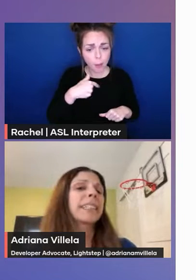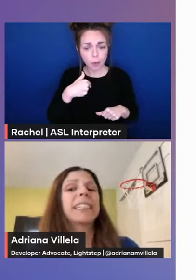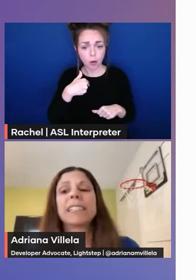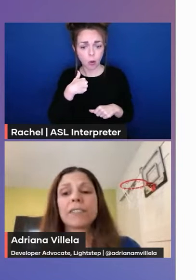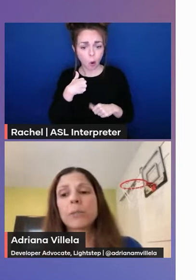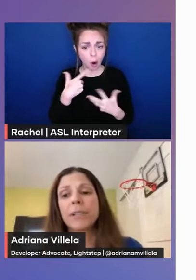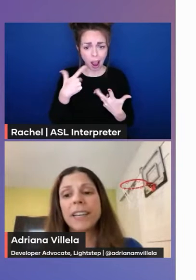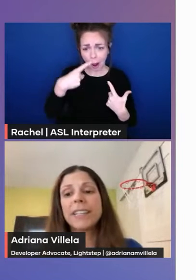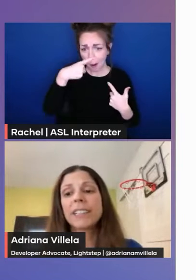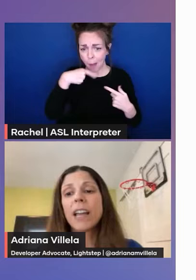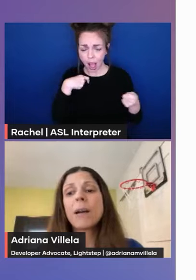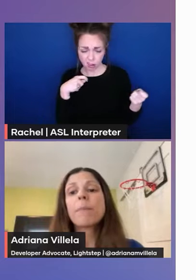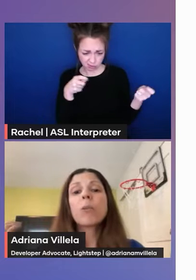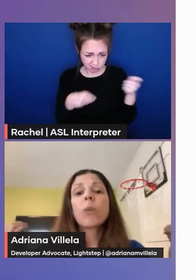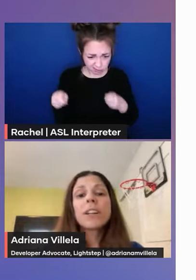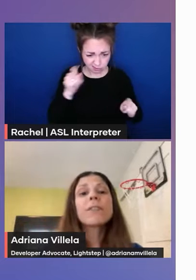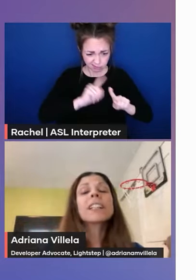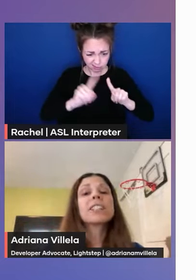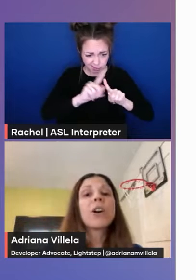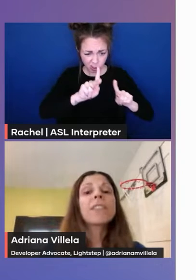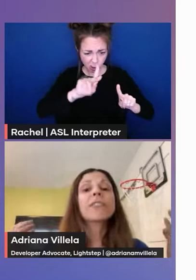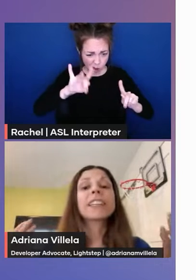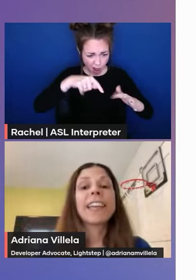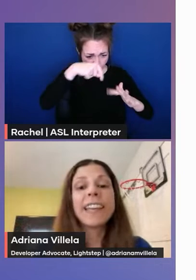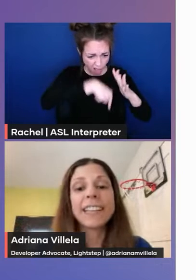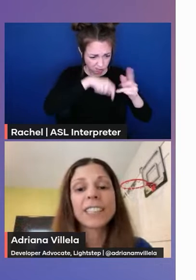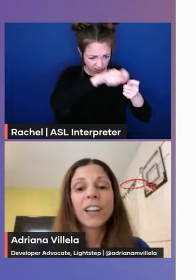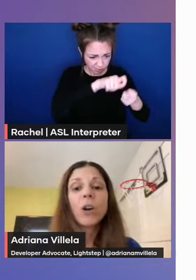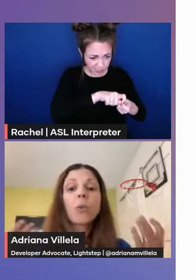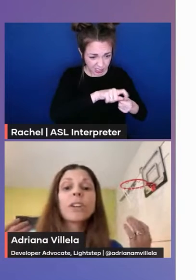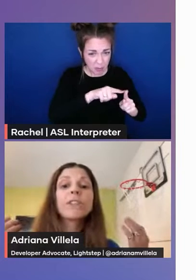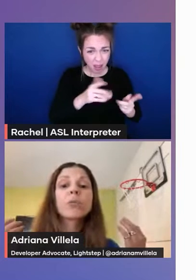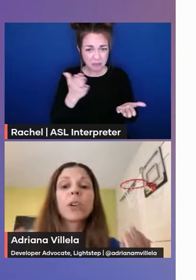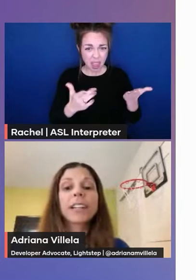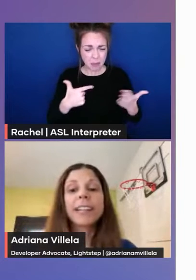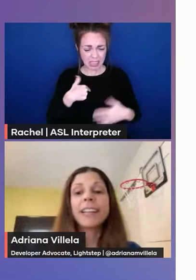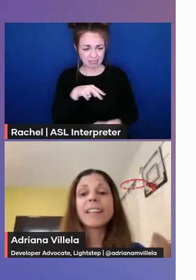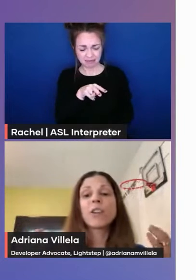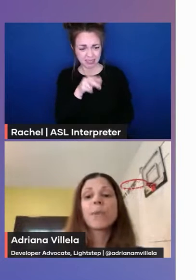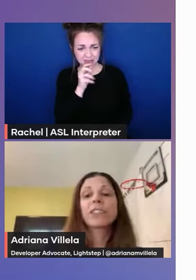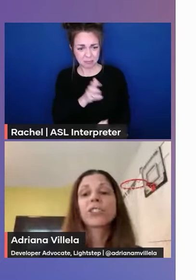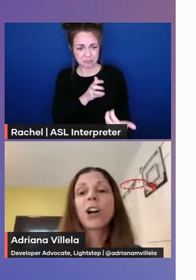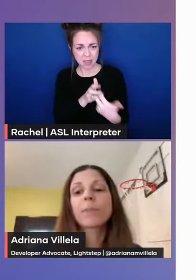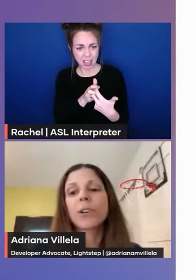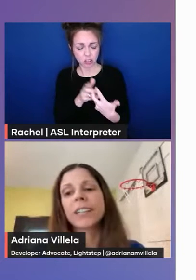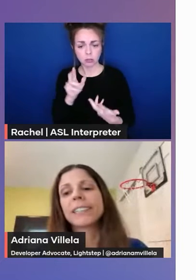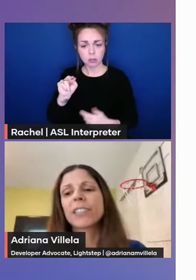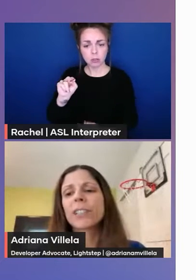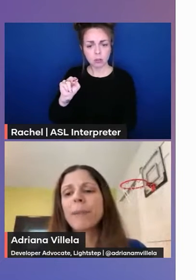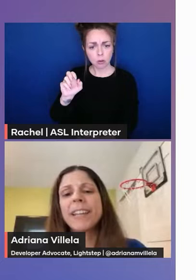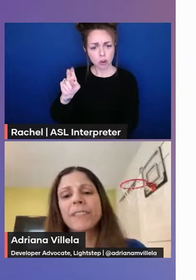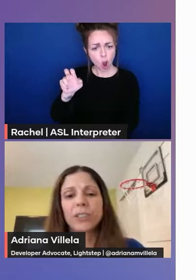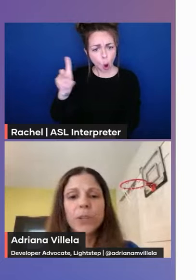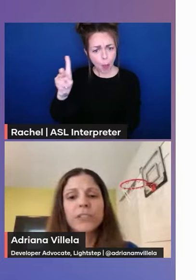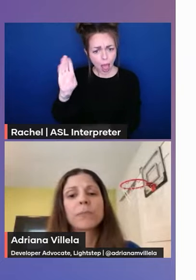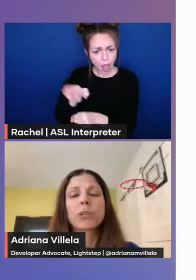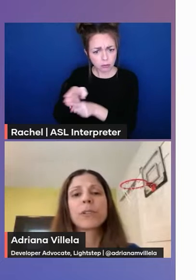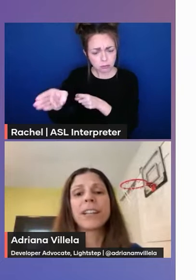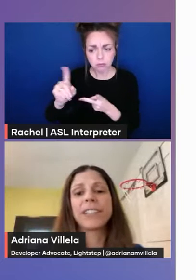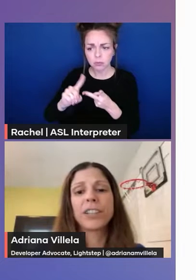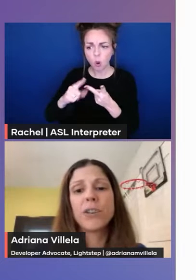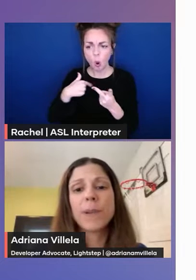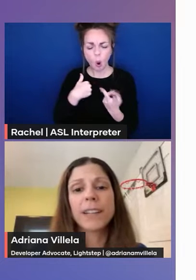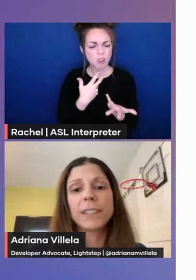with the complexities of Kubernetes. But what if that's not the case? What if you're working in a Nomad shop or are considering making the switch